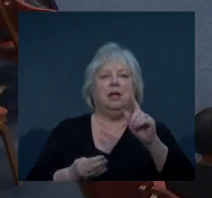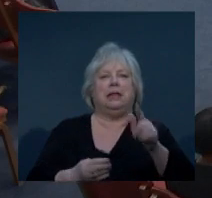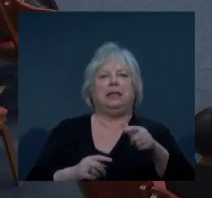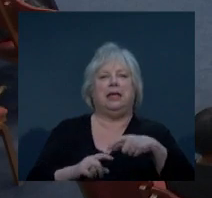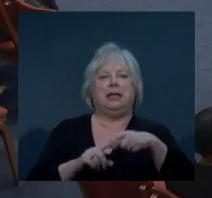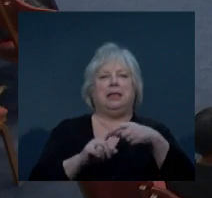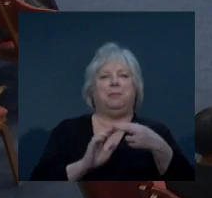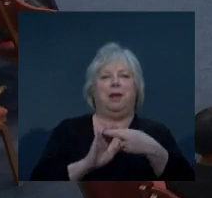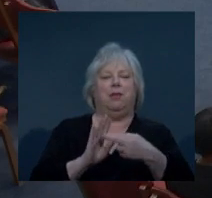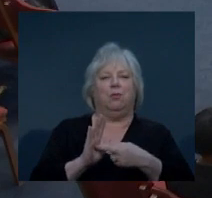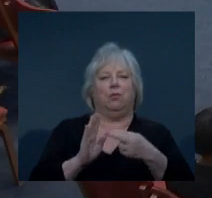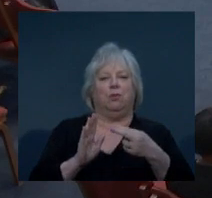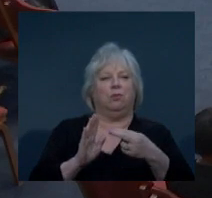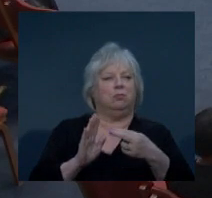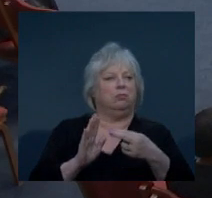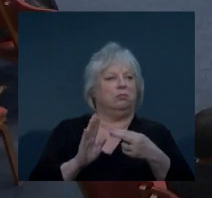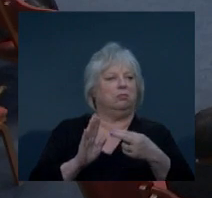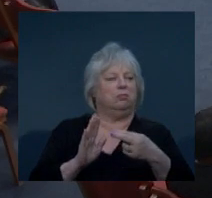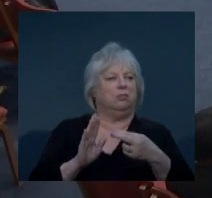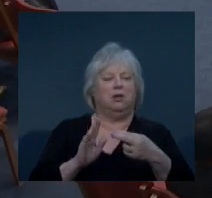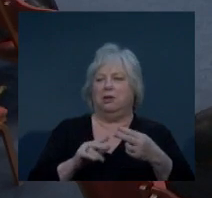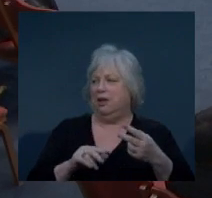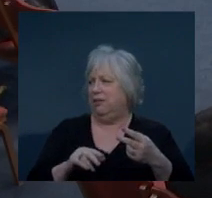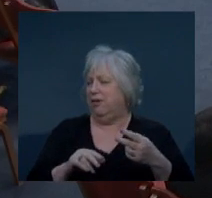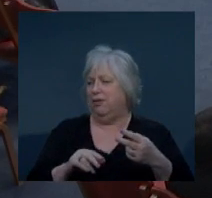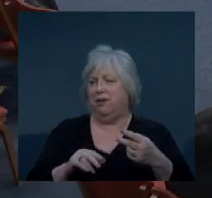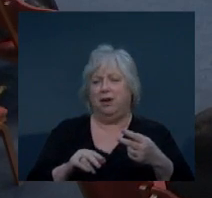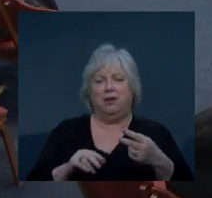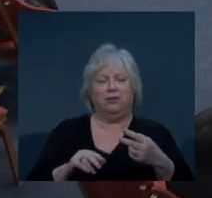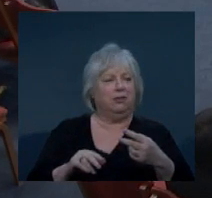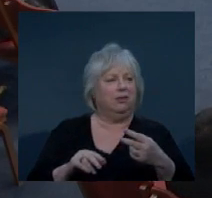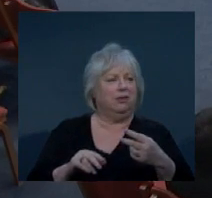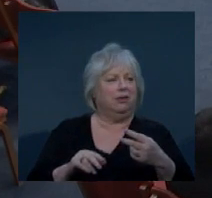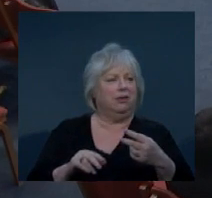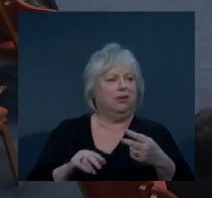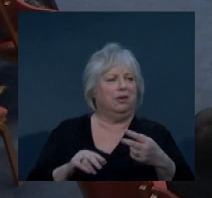There's a motion and second move for the adoption of the resolution. There's a question from Director Campiris.